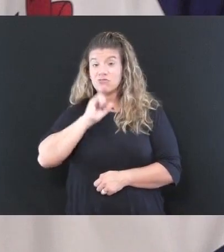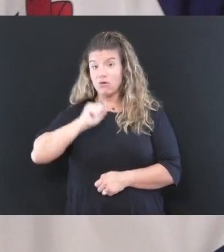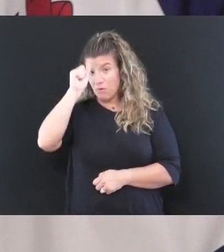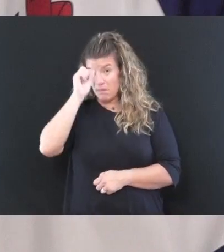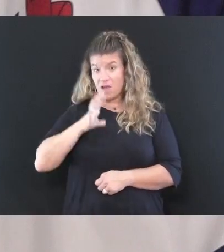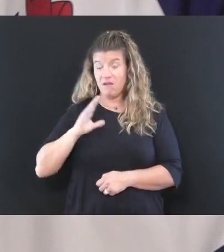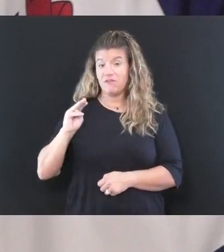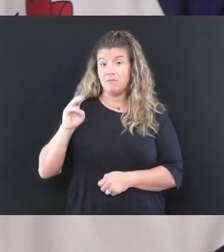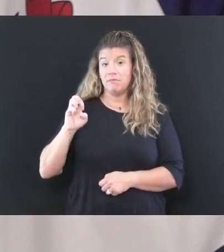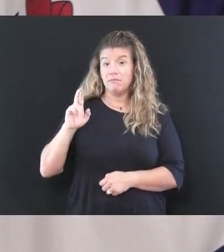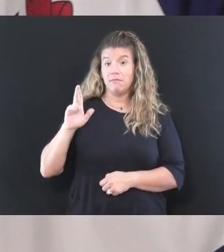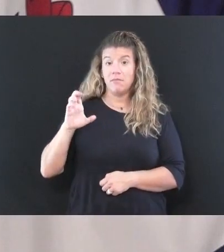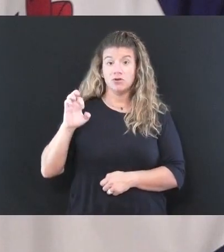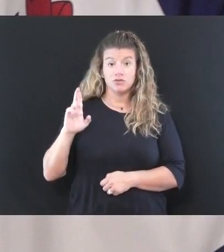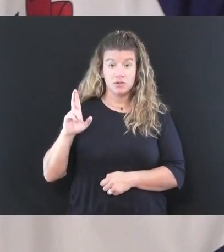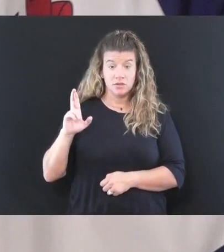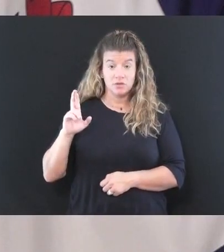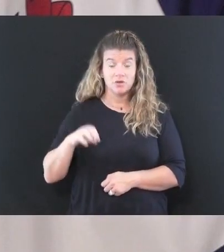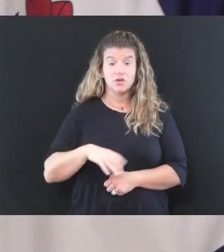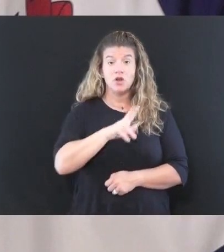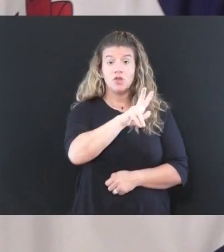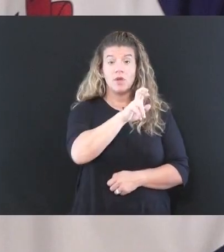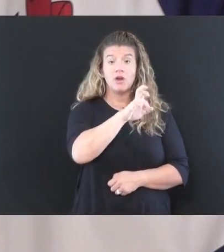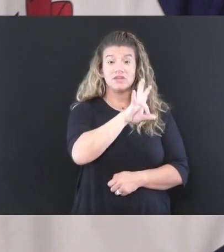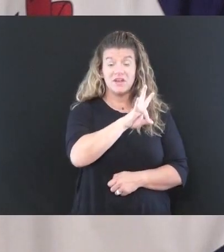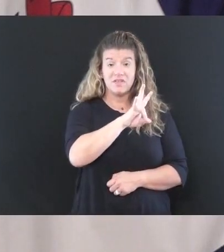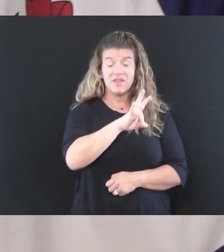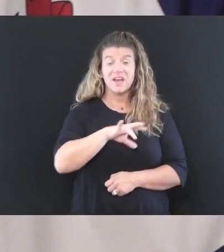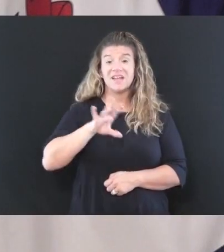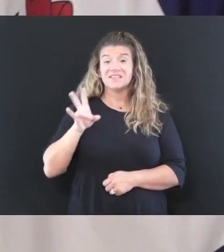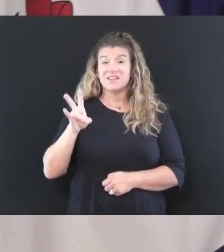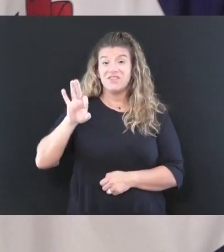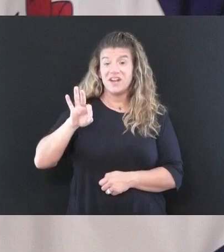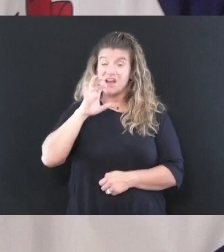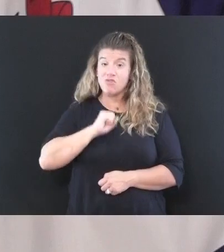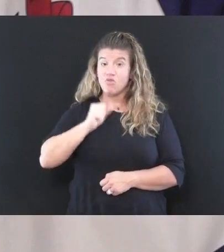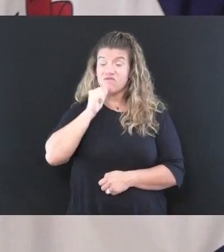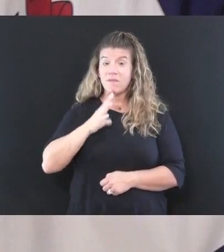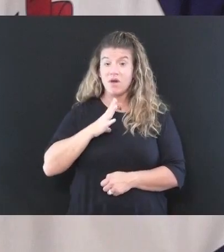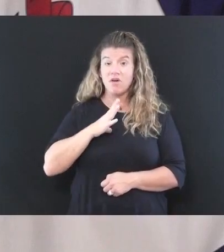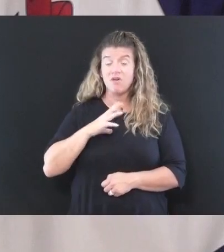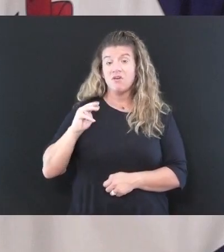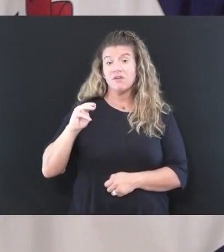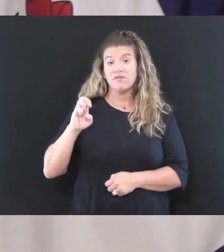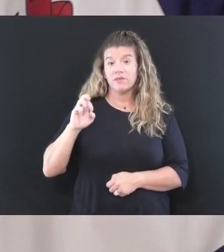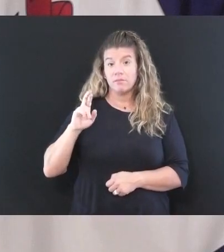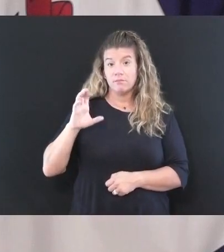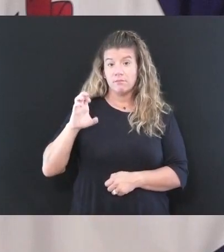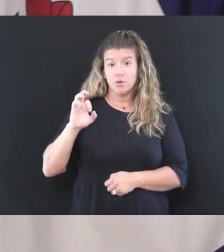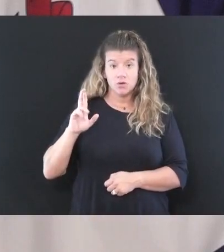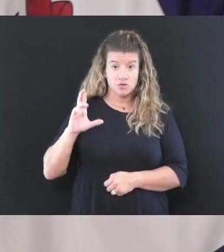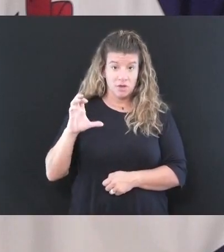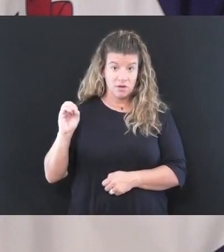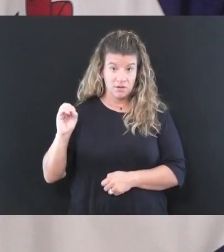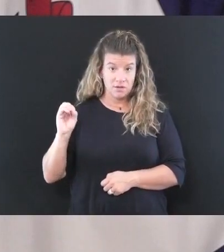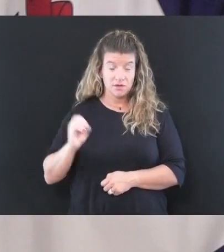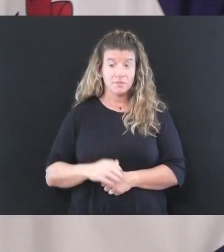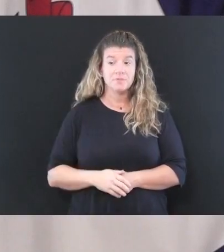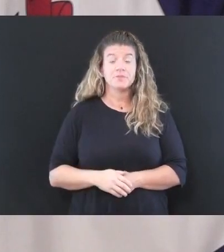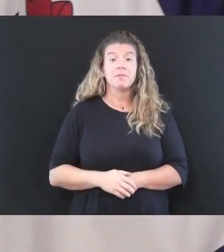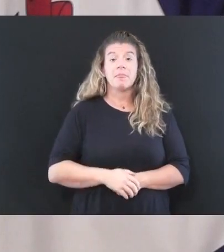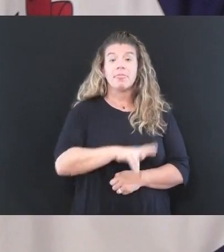from Mercer County. Our 307th death, a 79-year-old female from Mercer County.